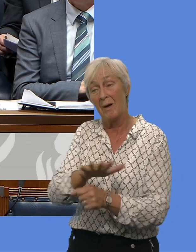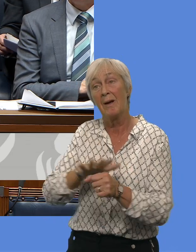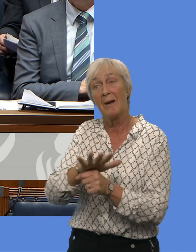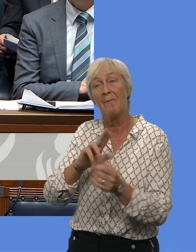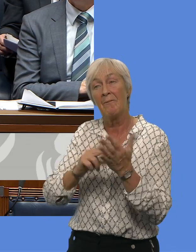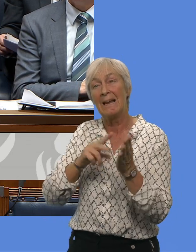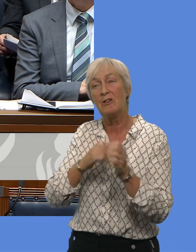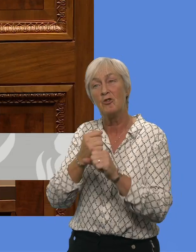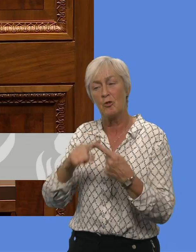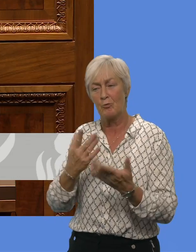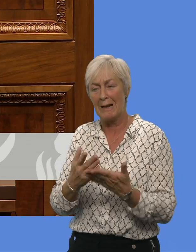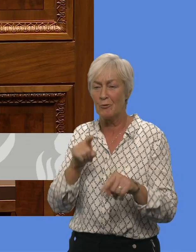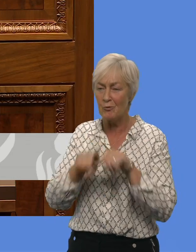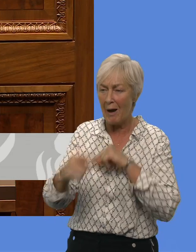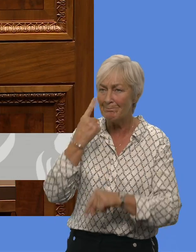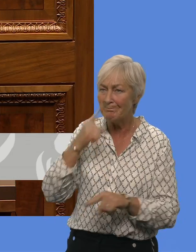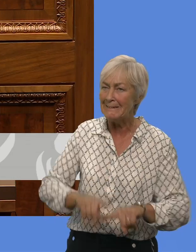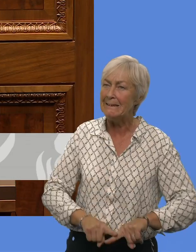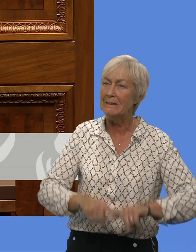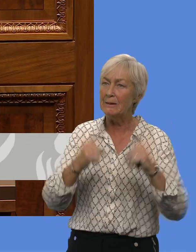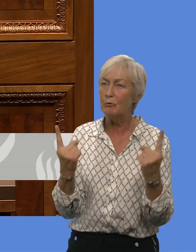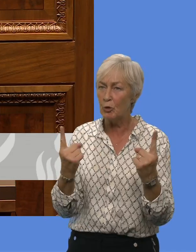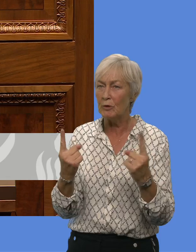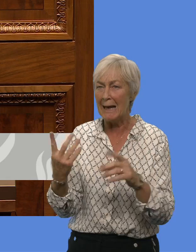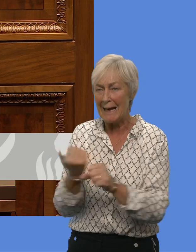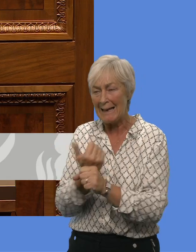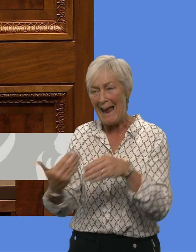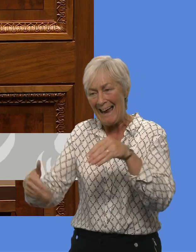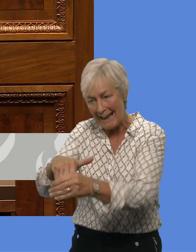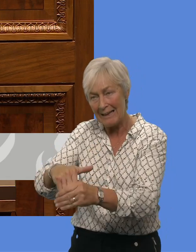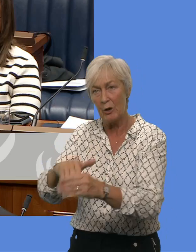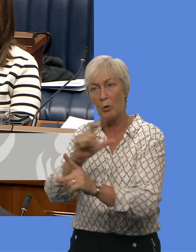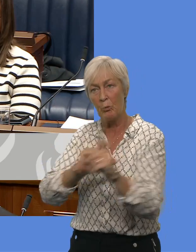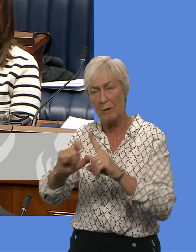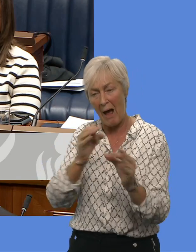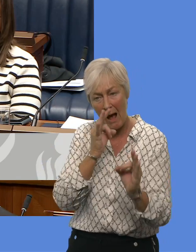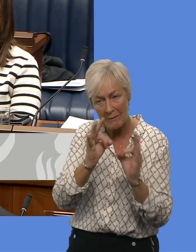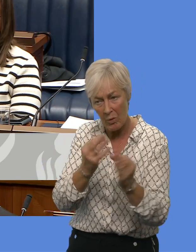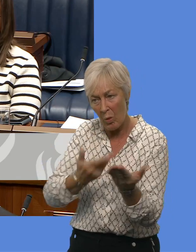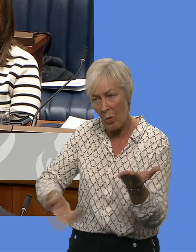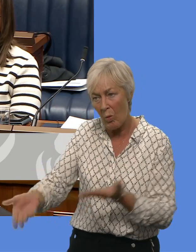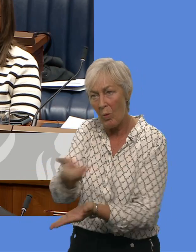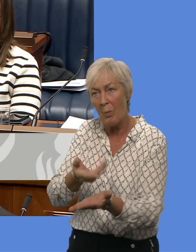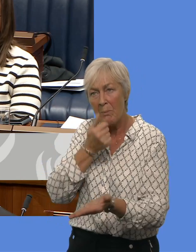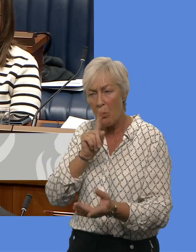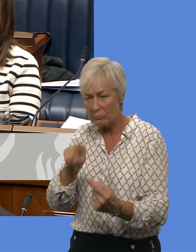much about doing things differently, about really getting down within the community and asking the community about what are the challenges that they face, what